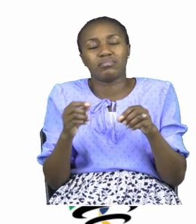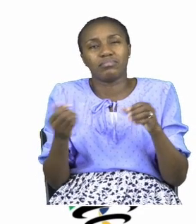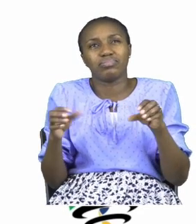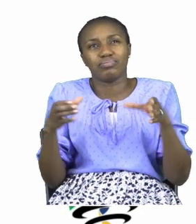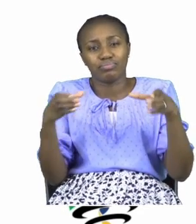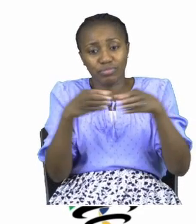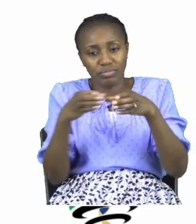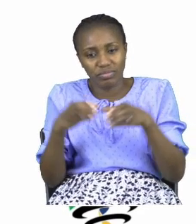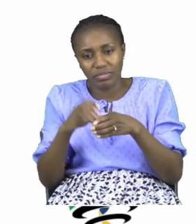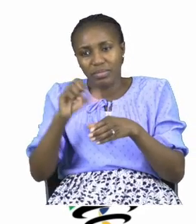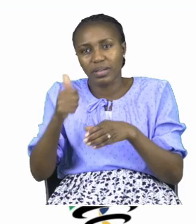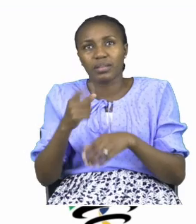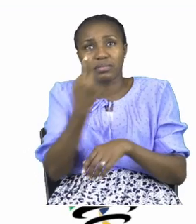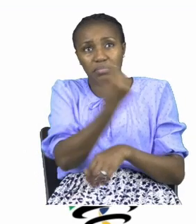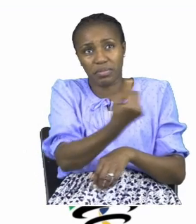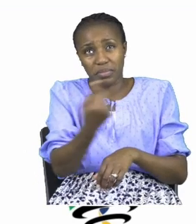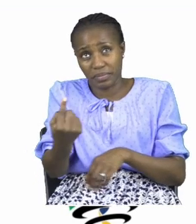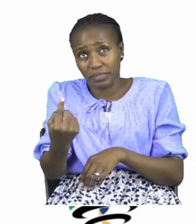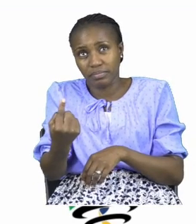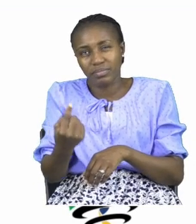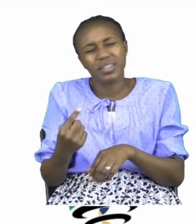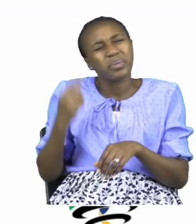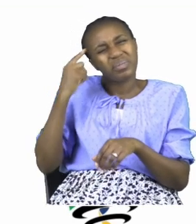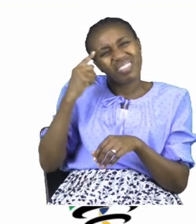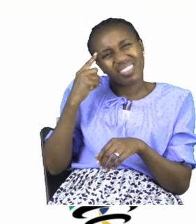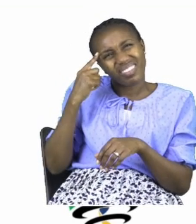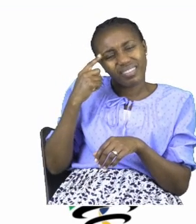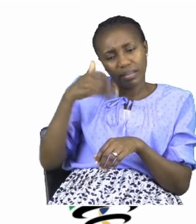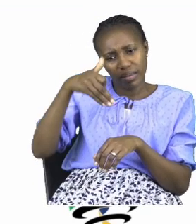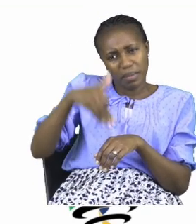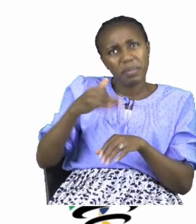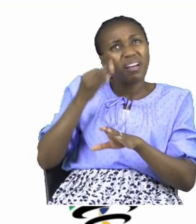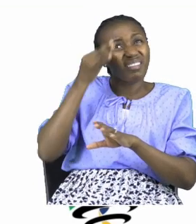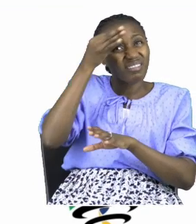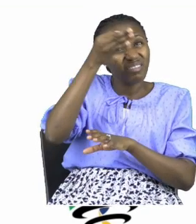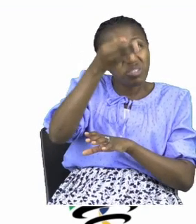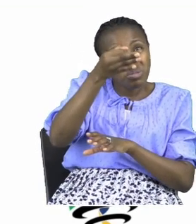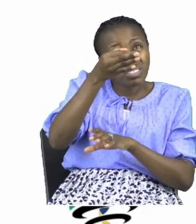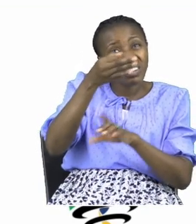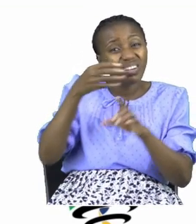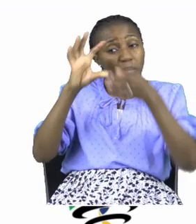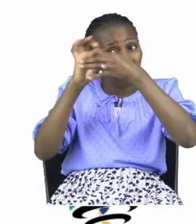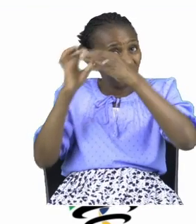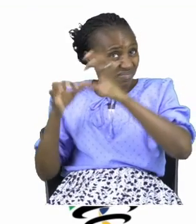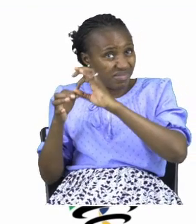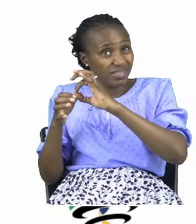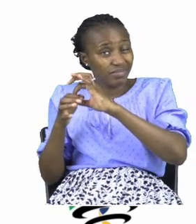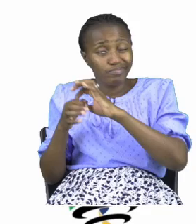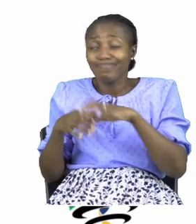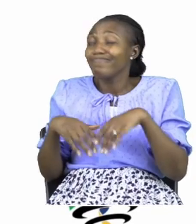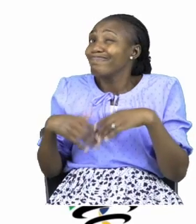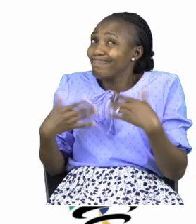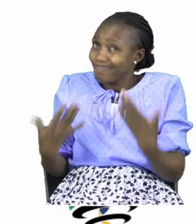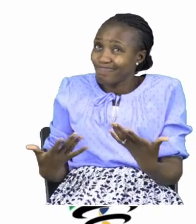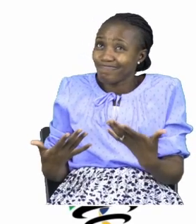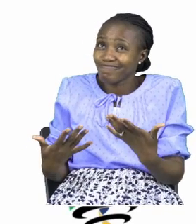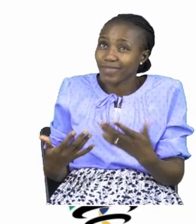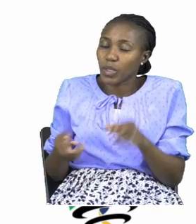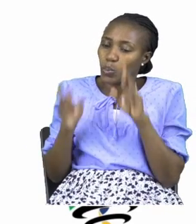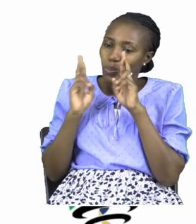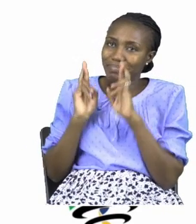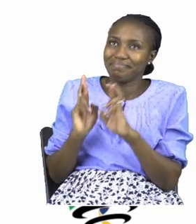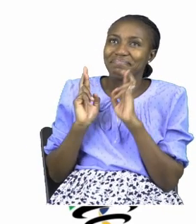it to the Olympics with a team one day, or is that a bit too much to ask? No, I think we will, with